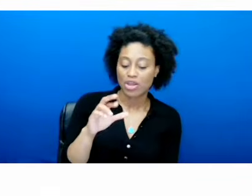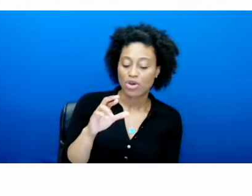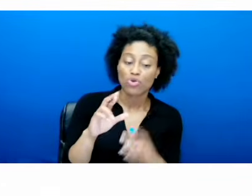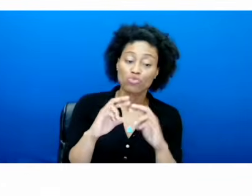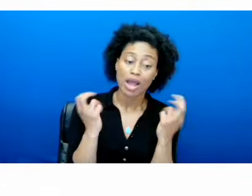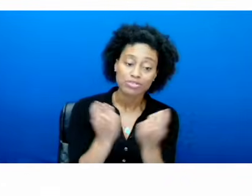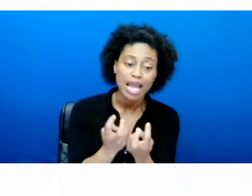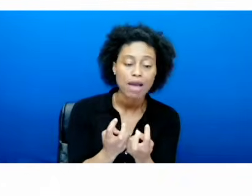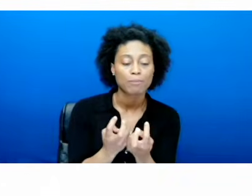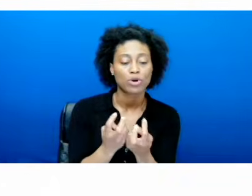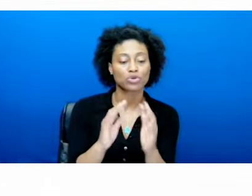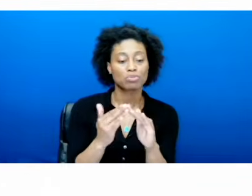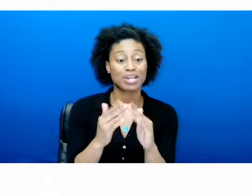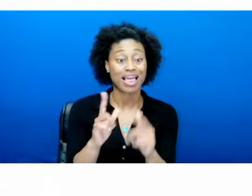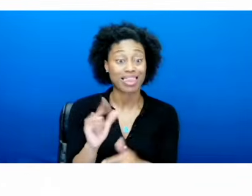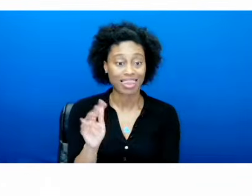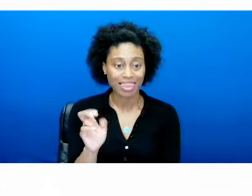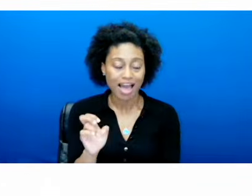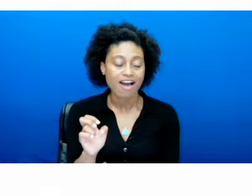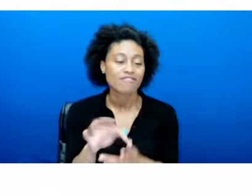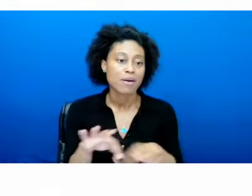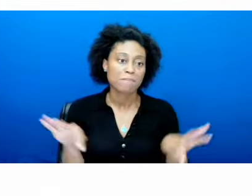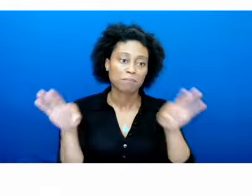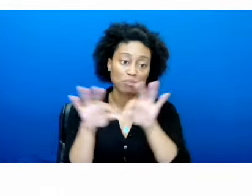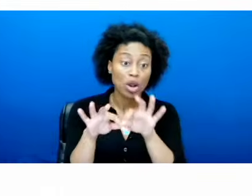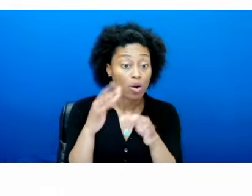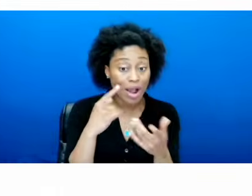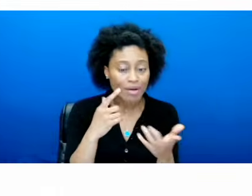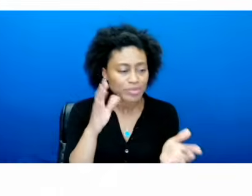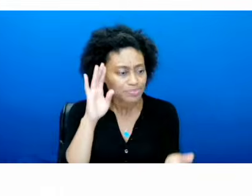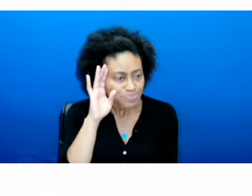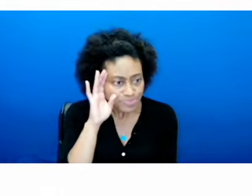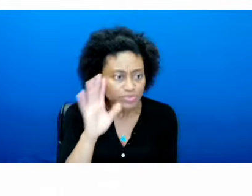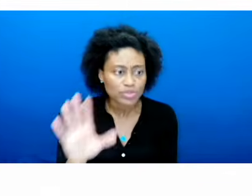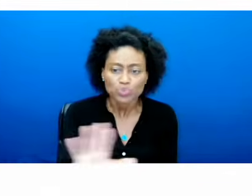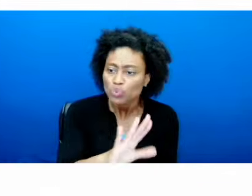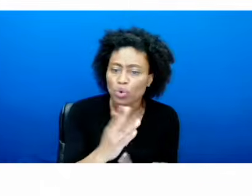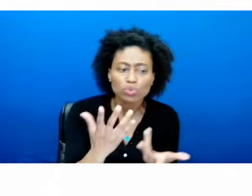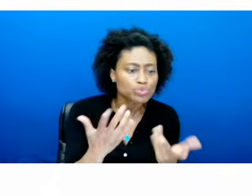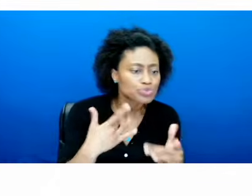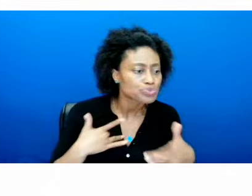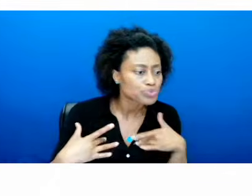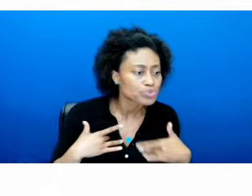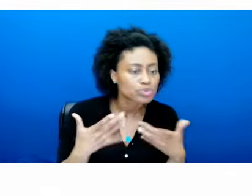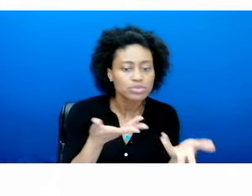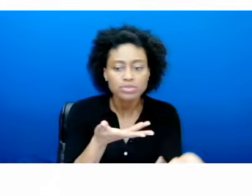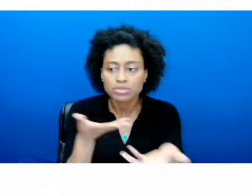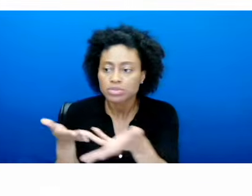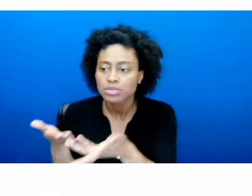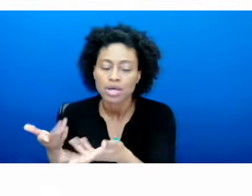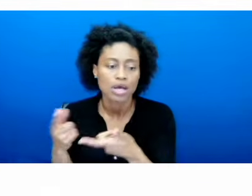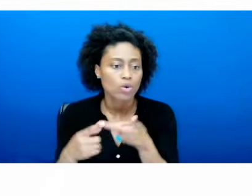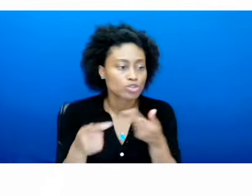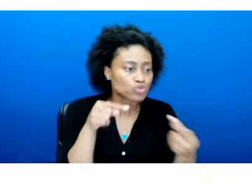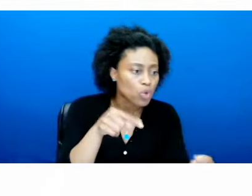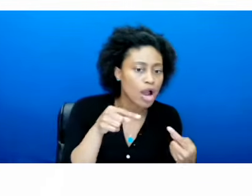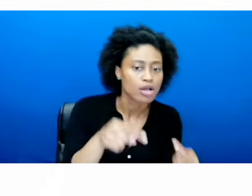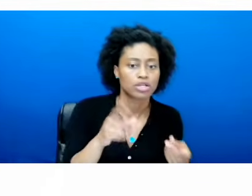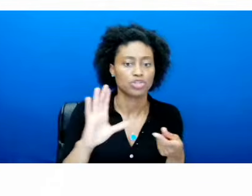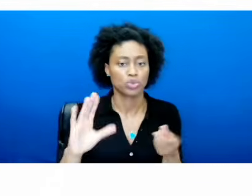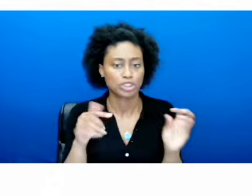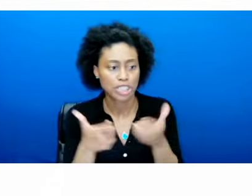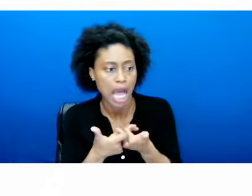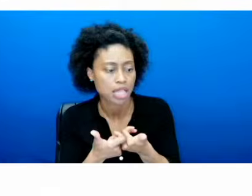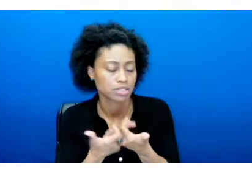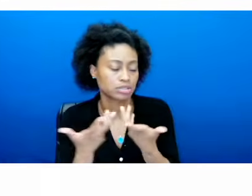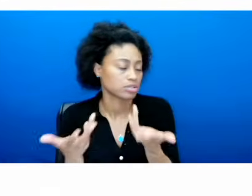so important, because we get to hear from our public, we get to hear from our community and hear, what are you struggling with? What are your